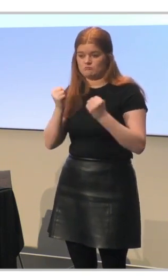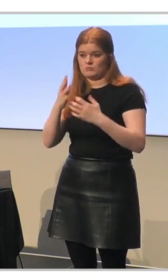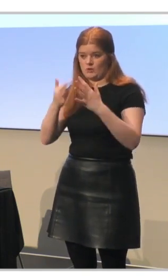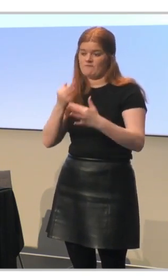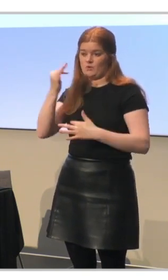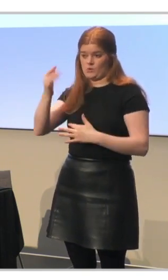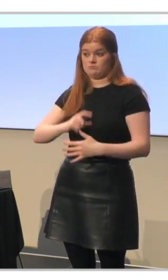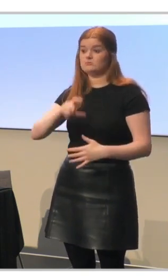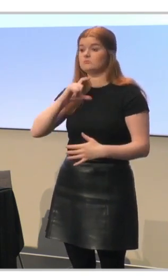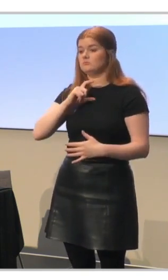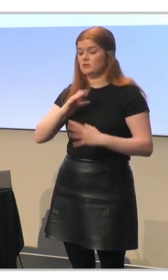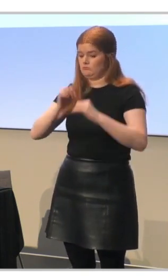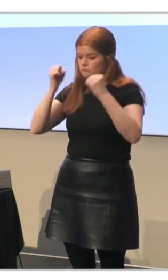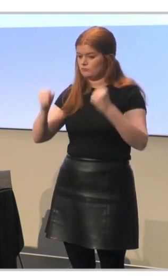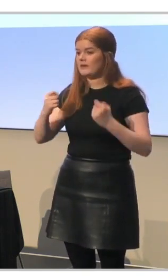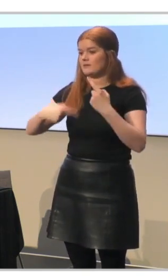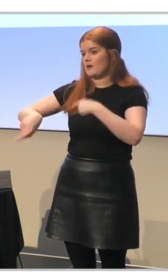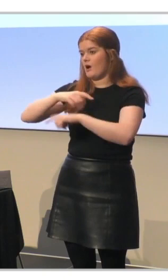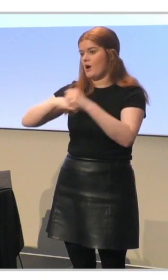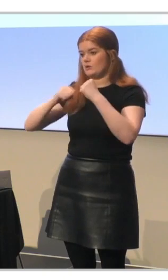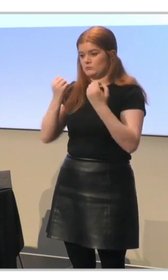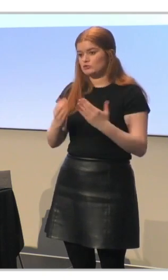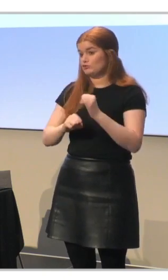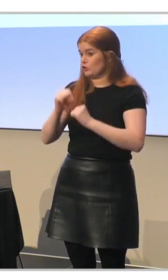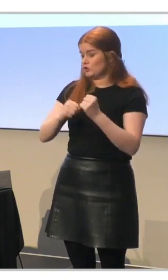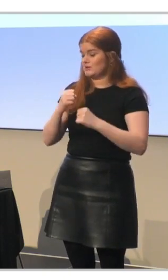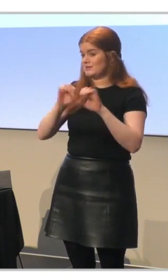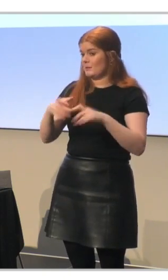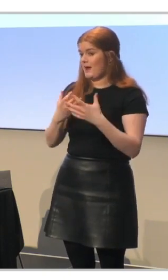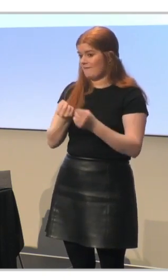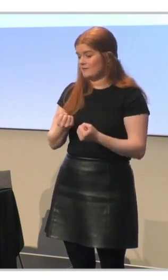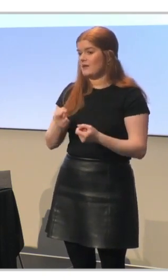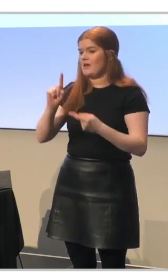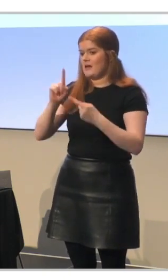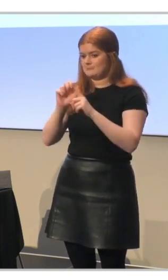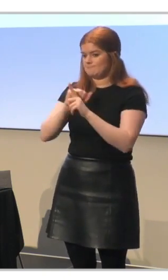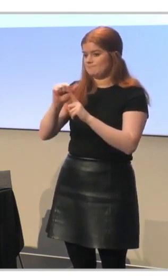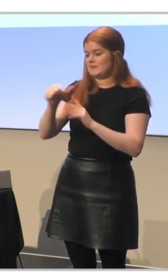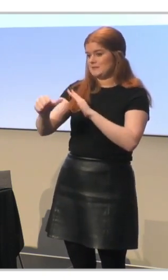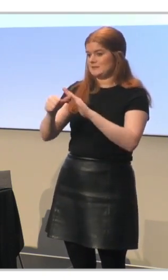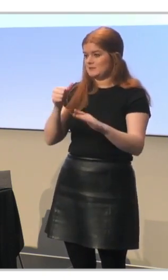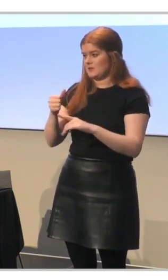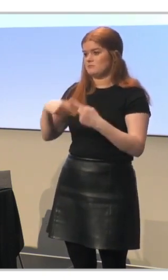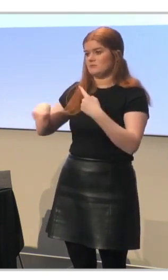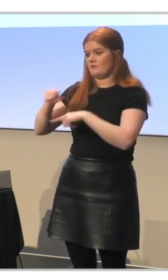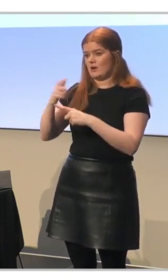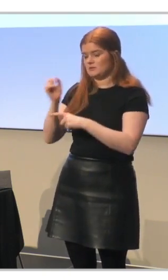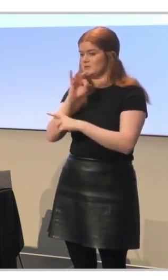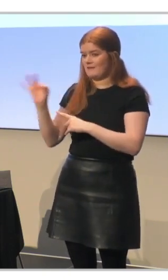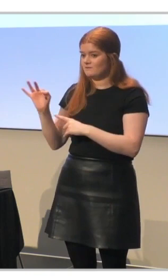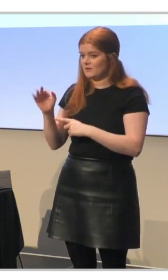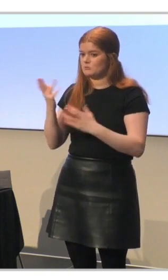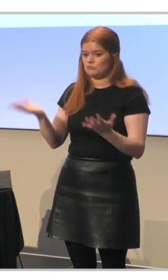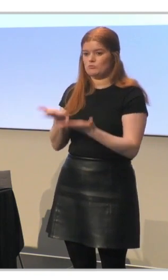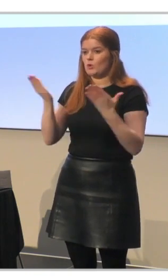with confidence in strengthening our current structures and systems and embellishing the skill sets and contributions of our highly talented staff in